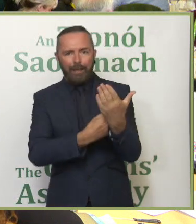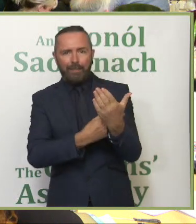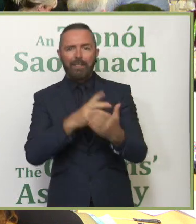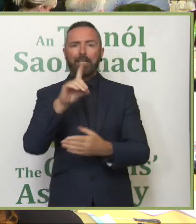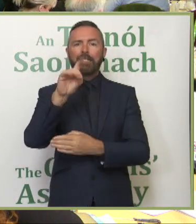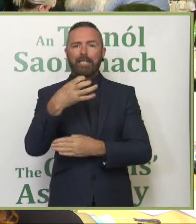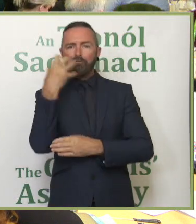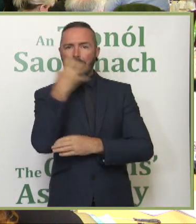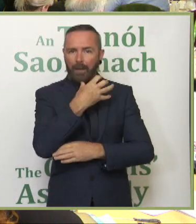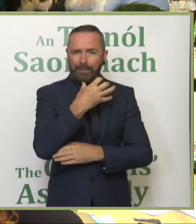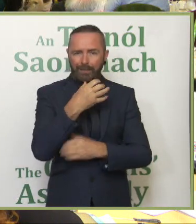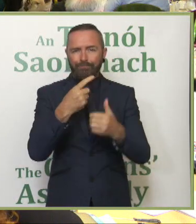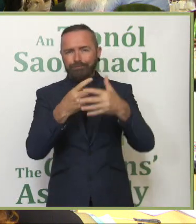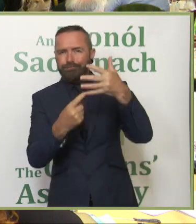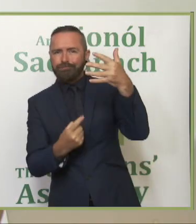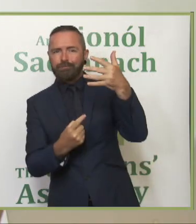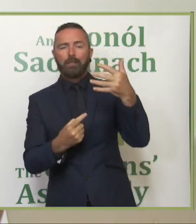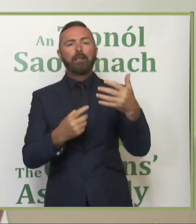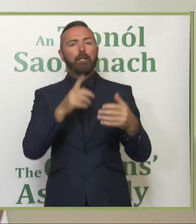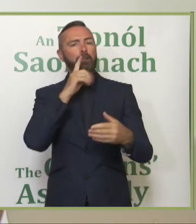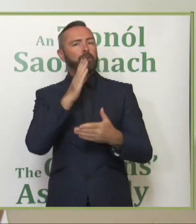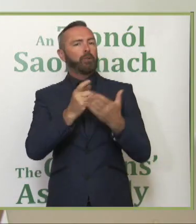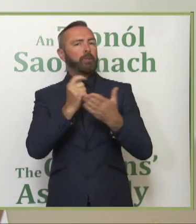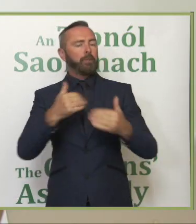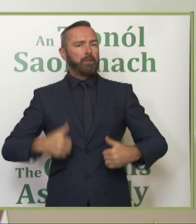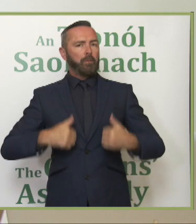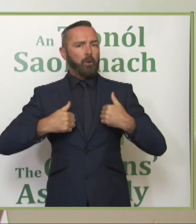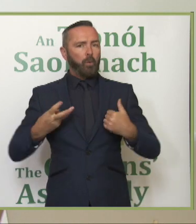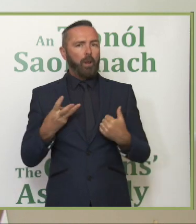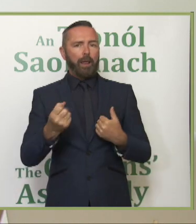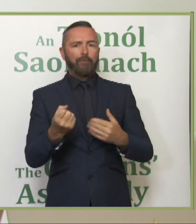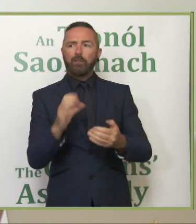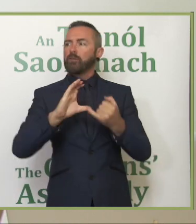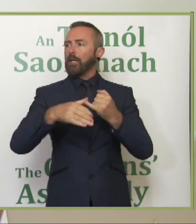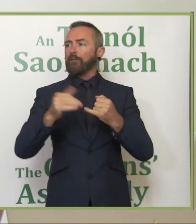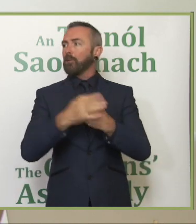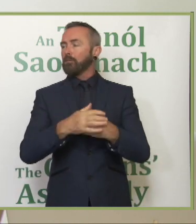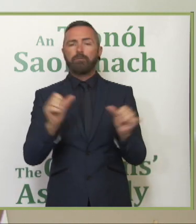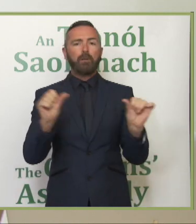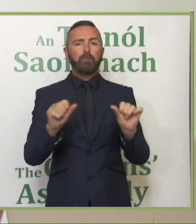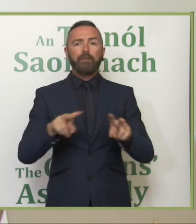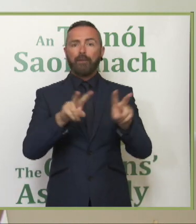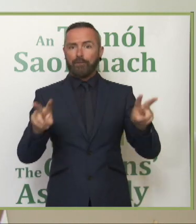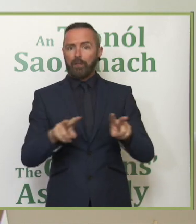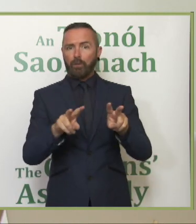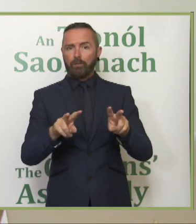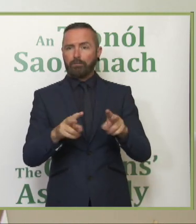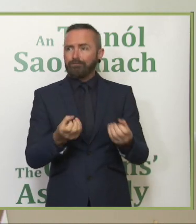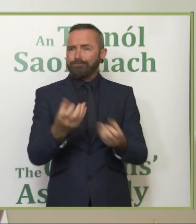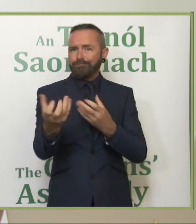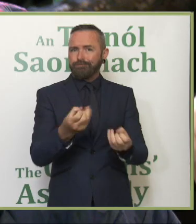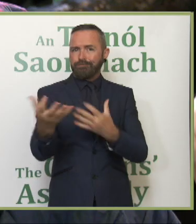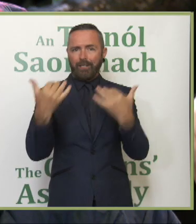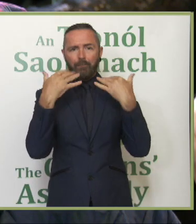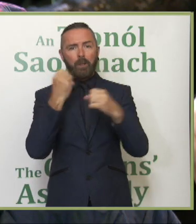harm. And actually just on that one, at some stage this morning, we'll fit in an opportunity for a very brief video just to give a little bit of context